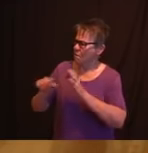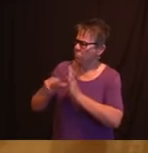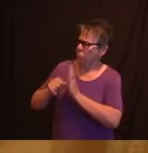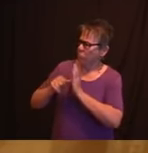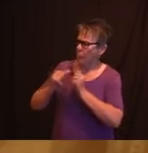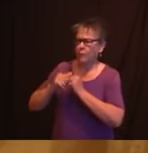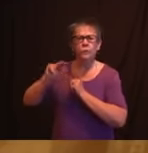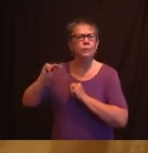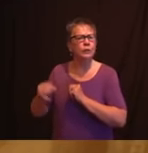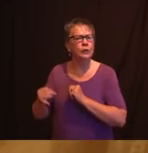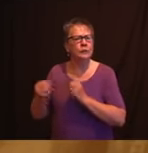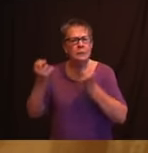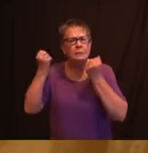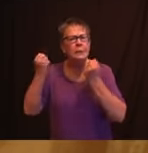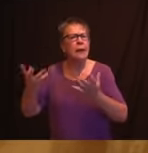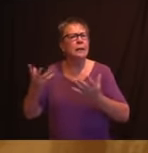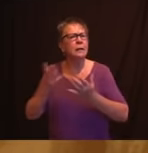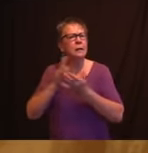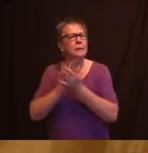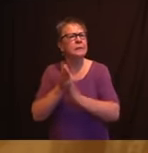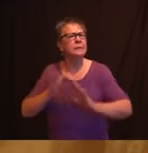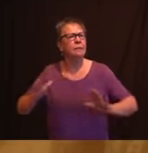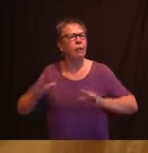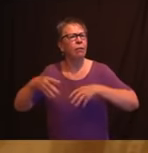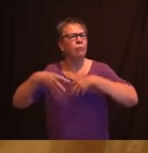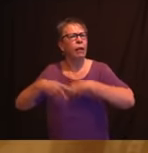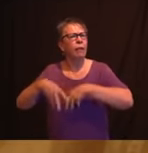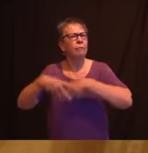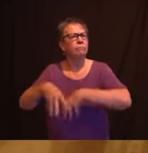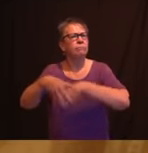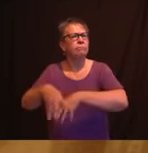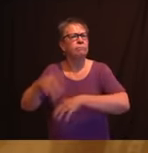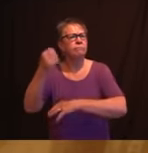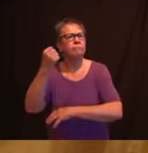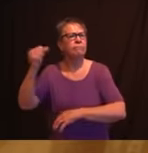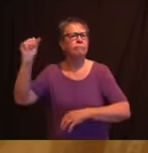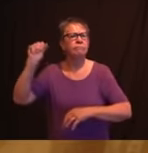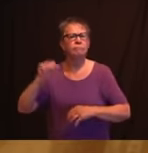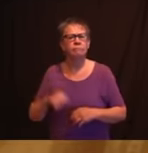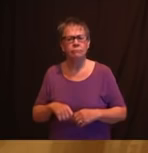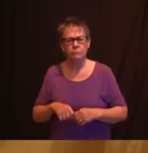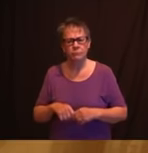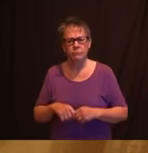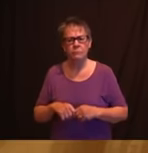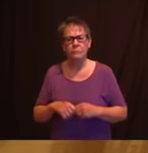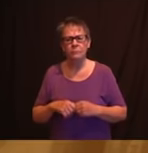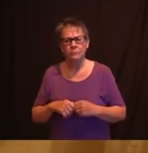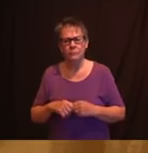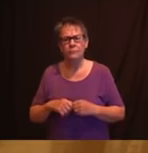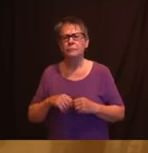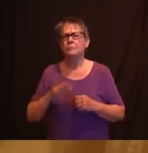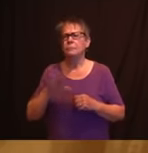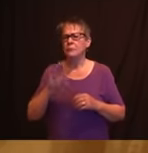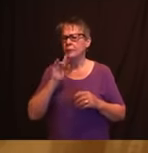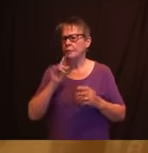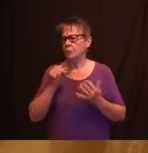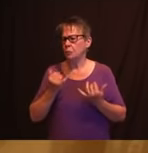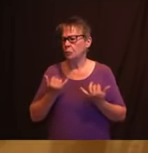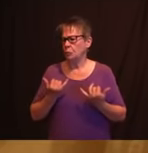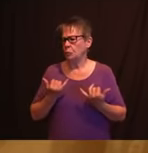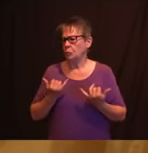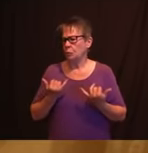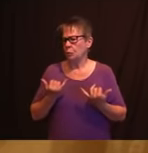additional 3 scheduled added for a total of 9 that I'm now aware of. And I just take a second to thank all of